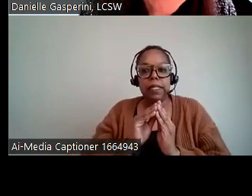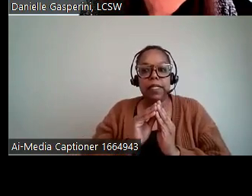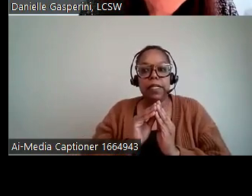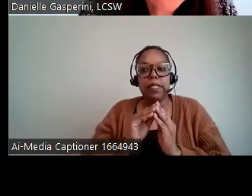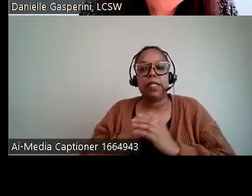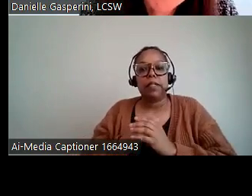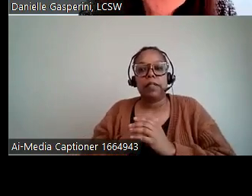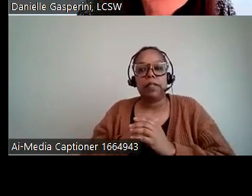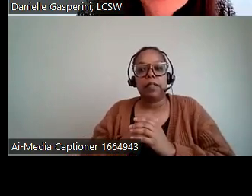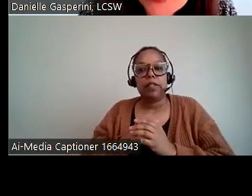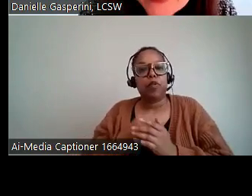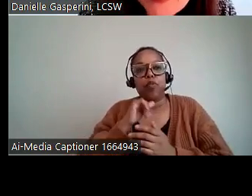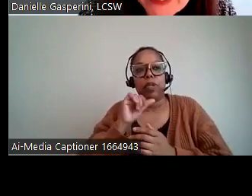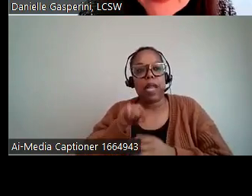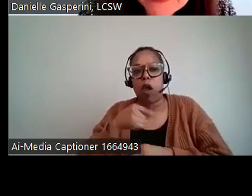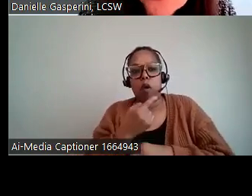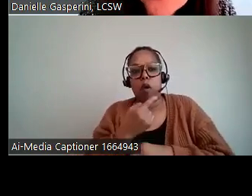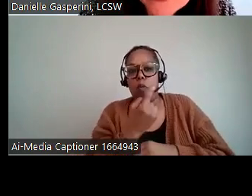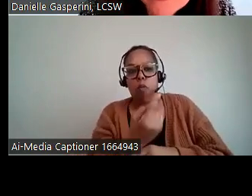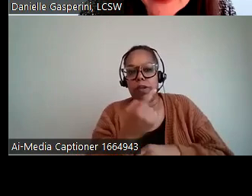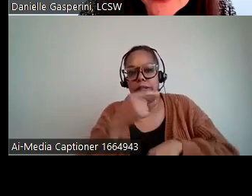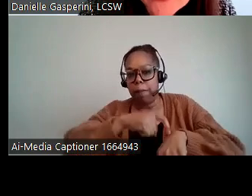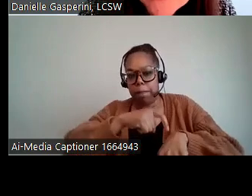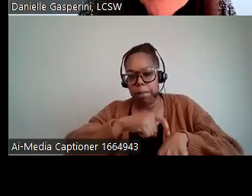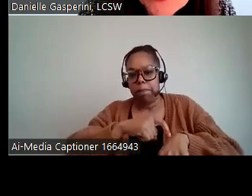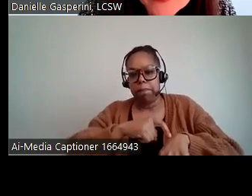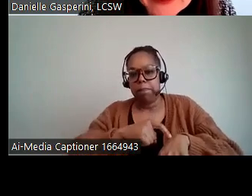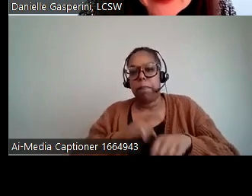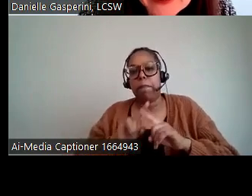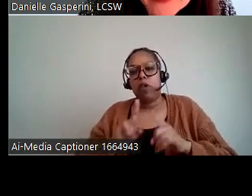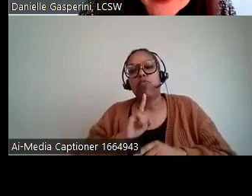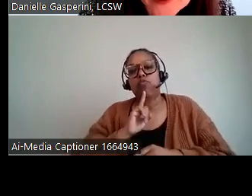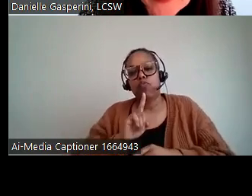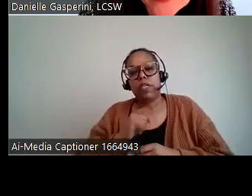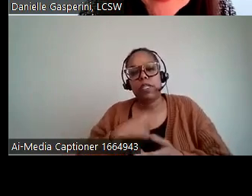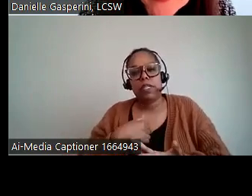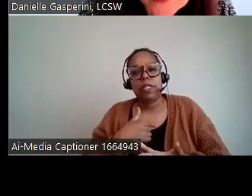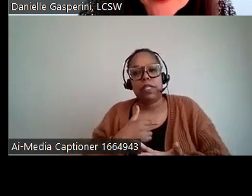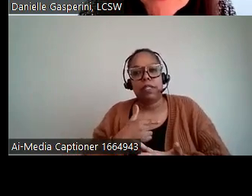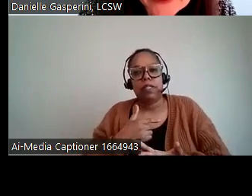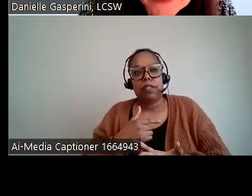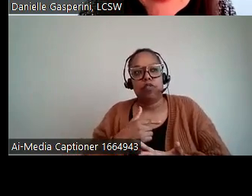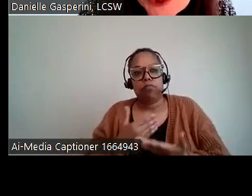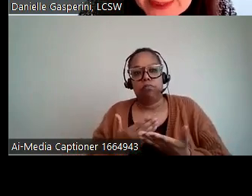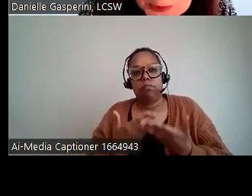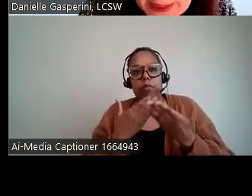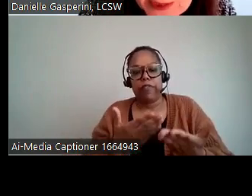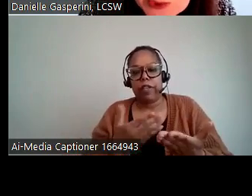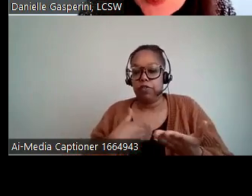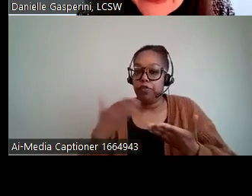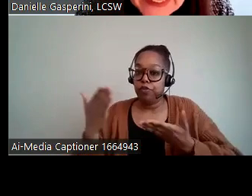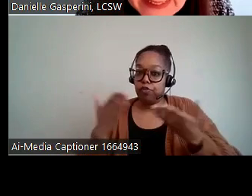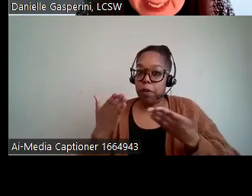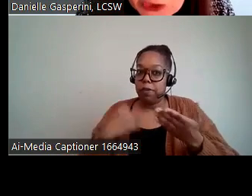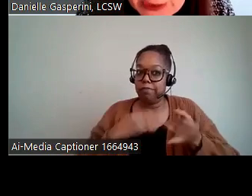We're not just, go out that one time and that's it. We're really there to be what they need in a very individualized way.